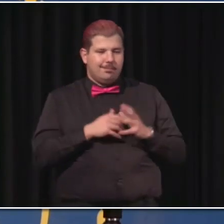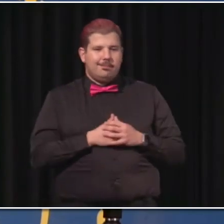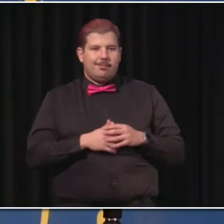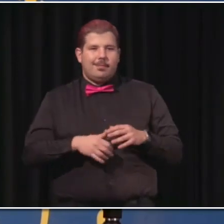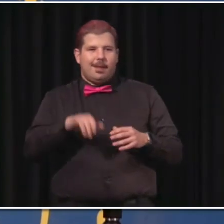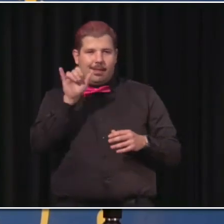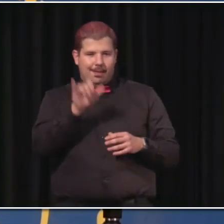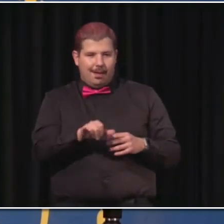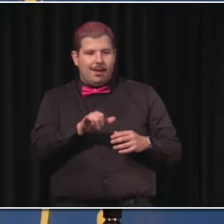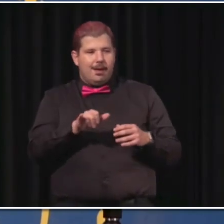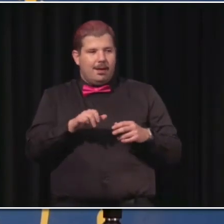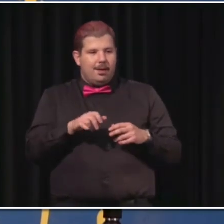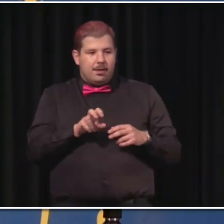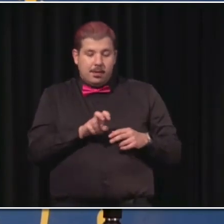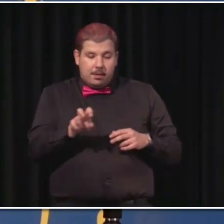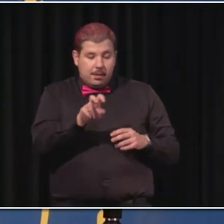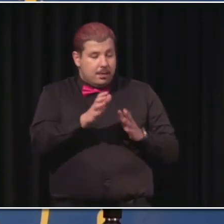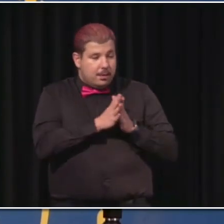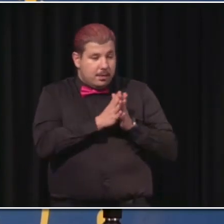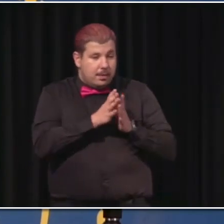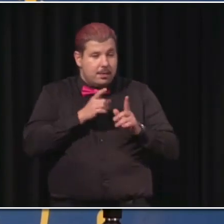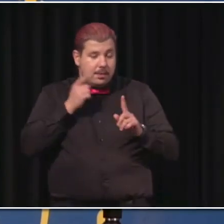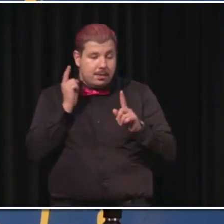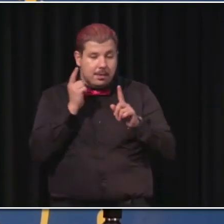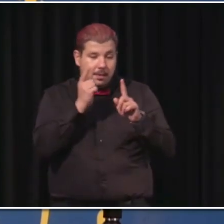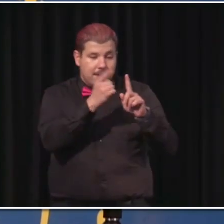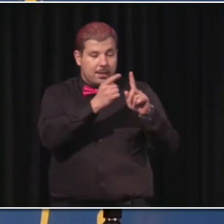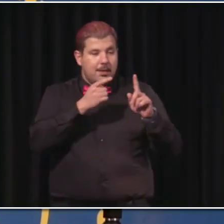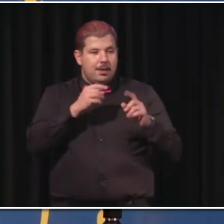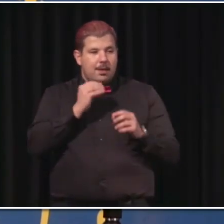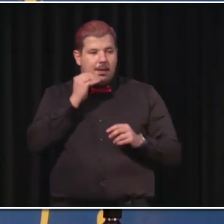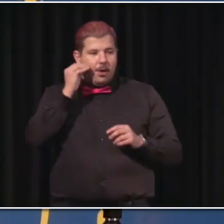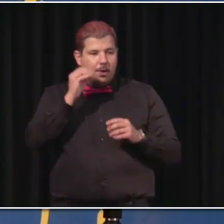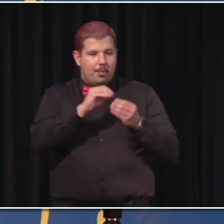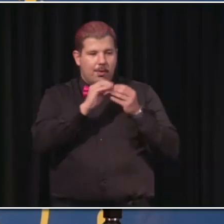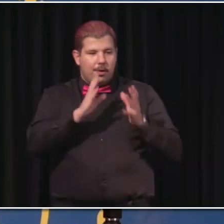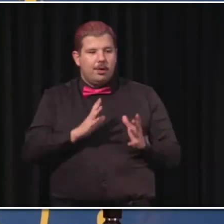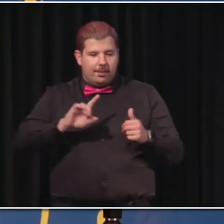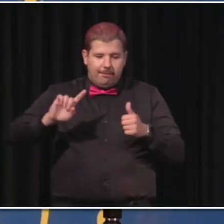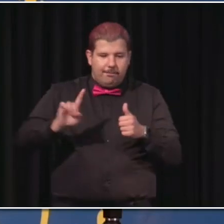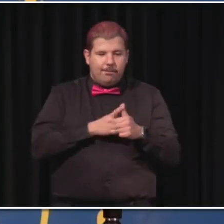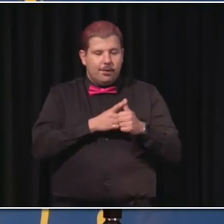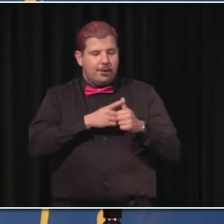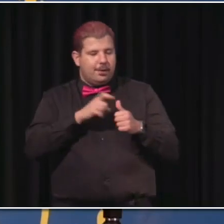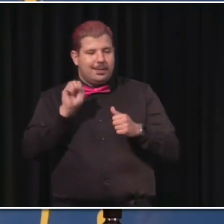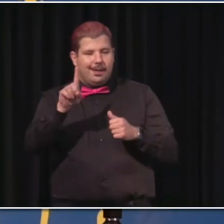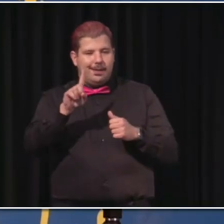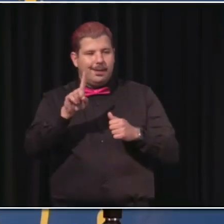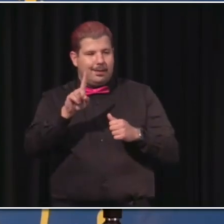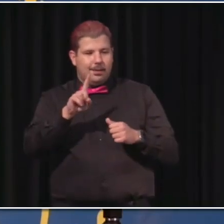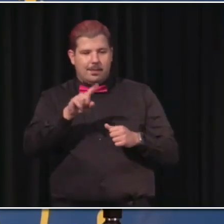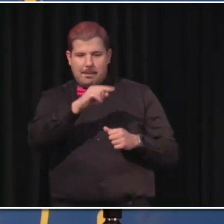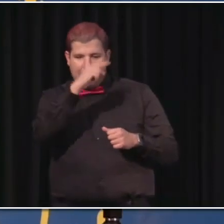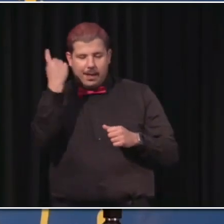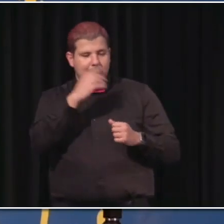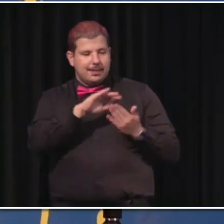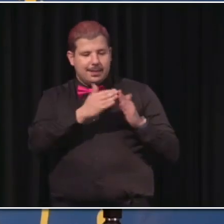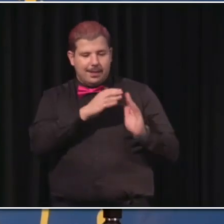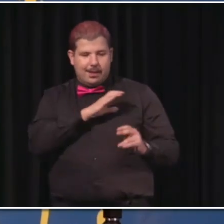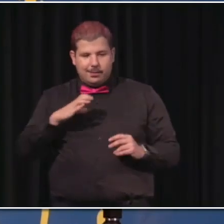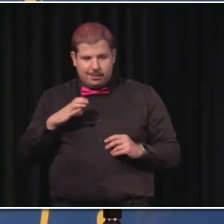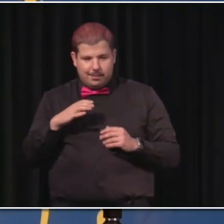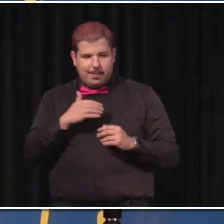And that trailblazing homeowner went on to become San Diego's first Black city council member, first Black